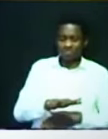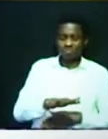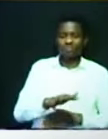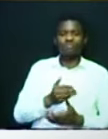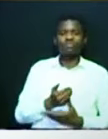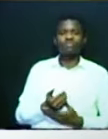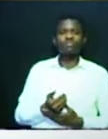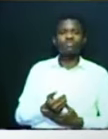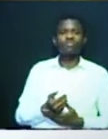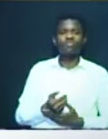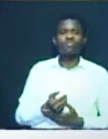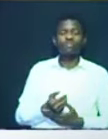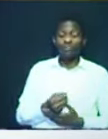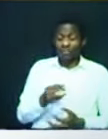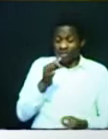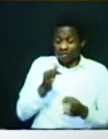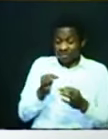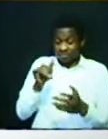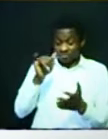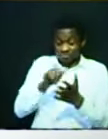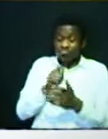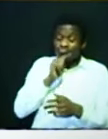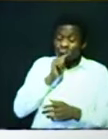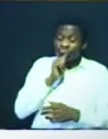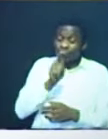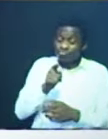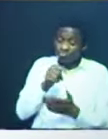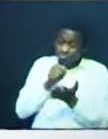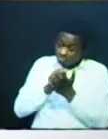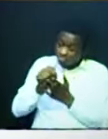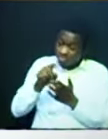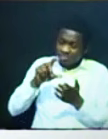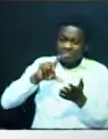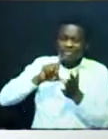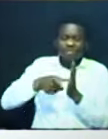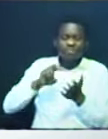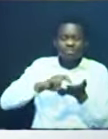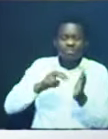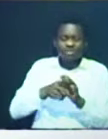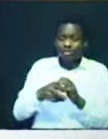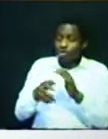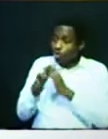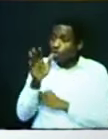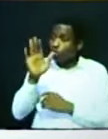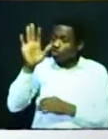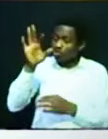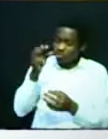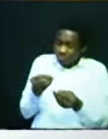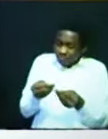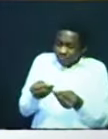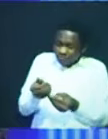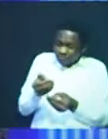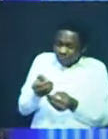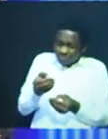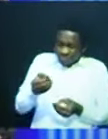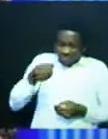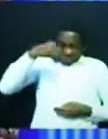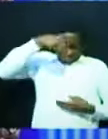If that is true, then it means that his seed dwells in